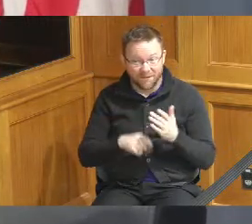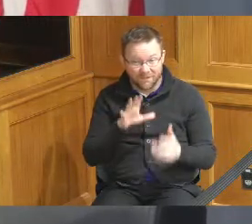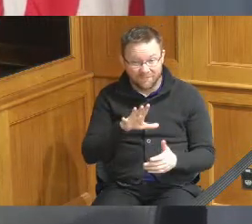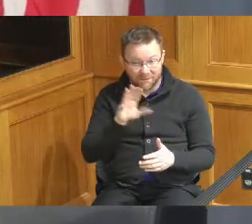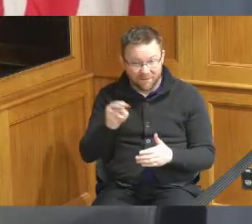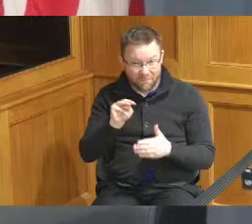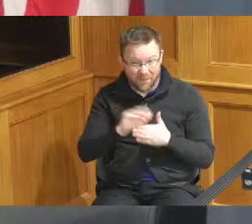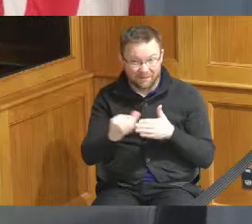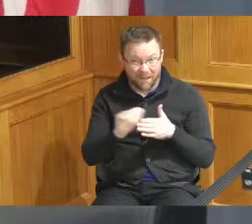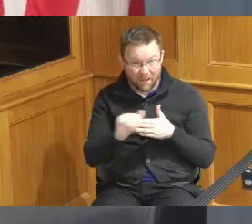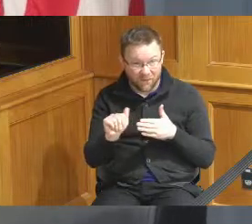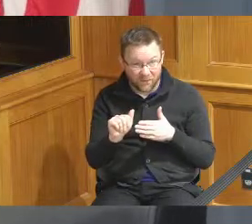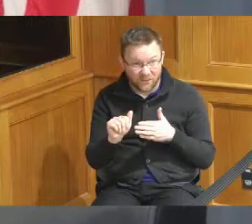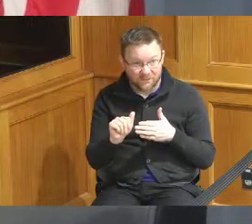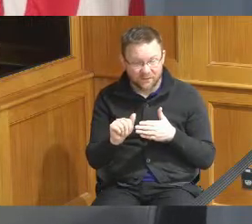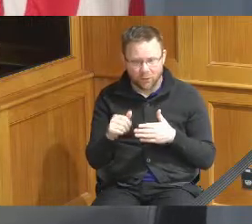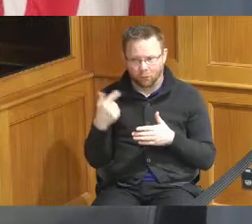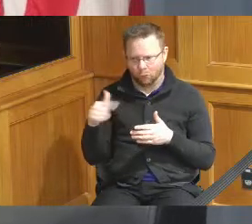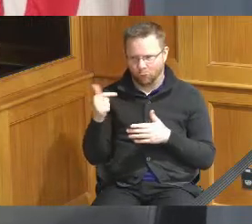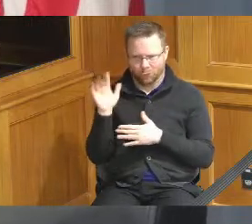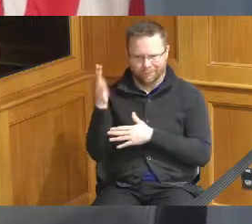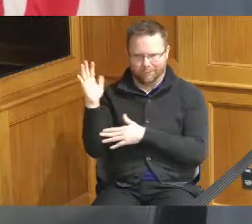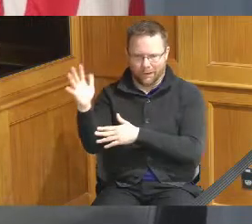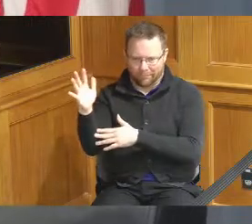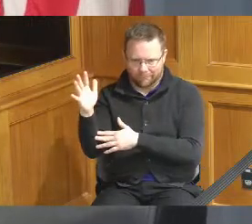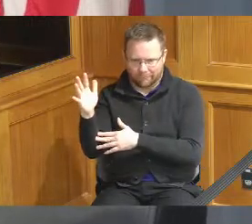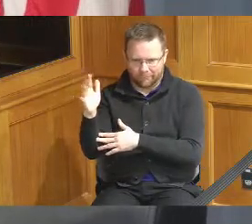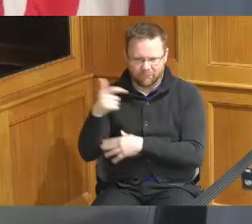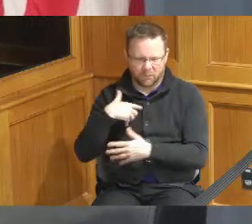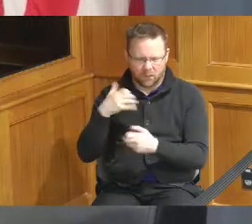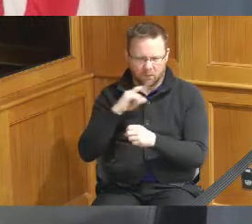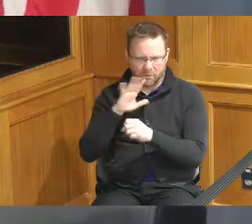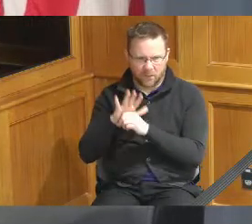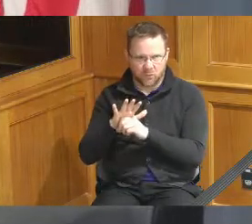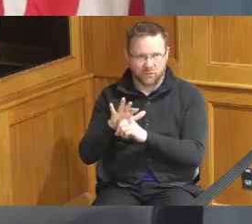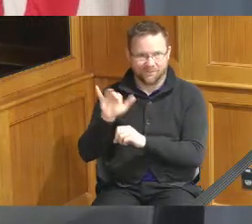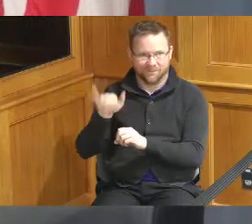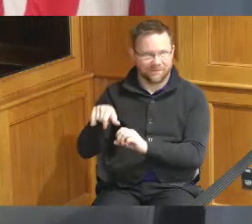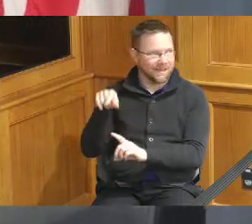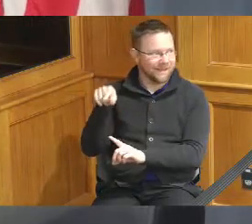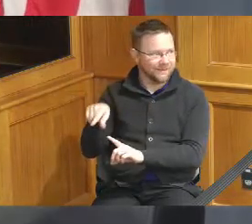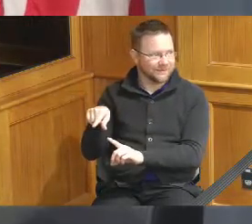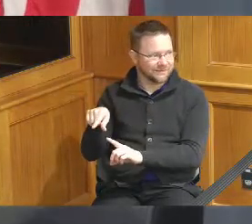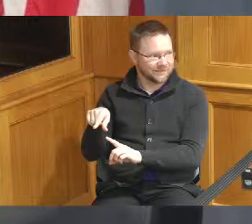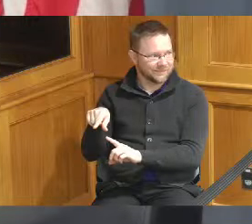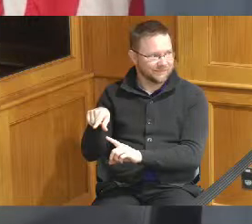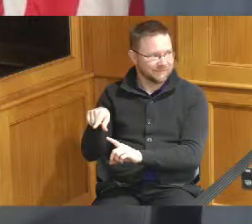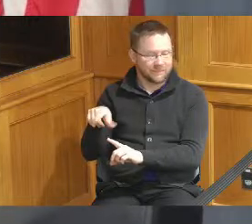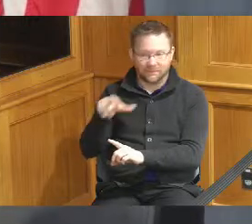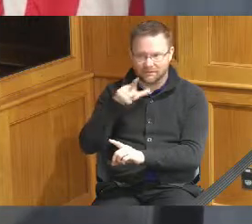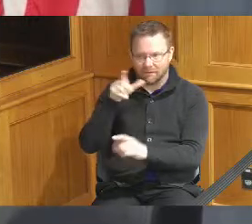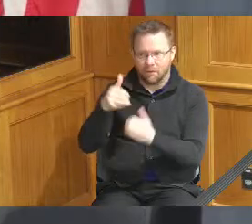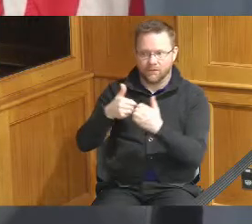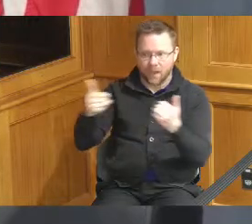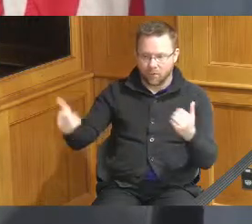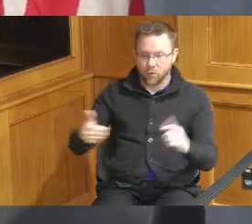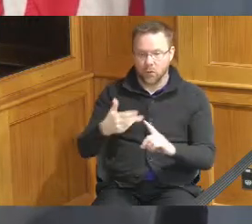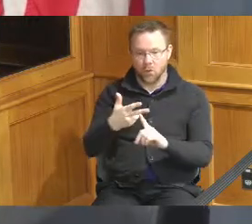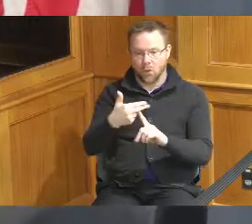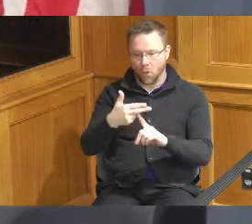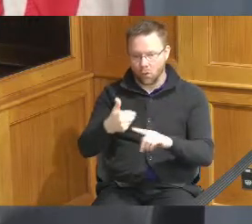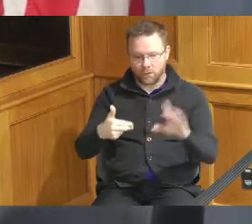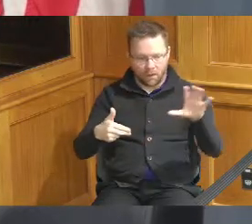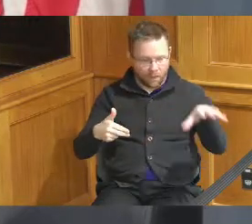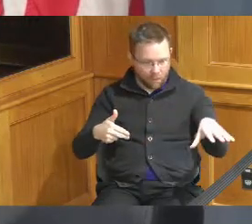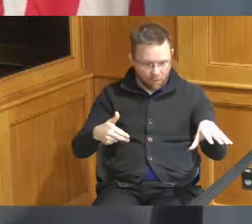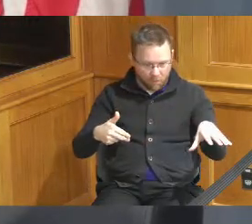$55 million and has green space. I just want to make sure that that's somehow, that's not separate. So we have the hotel sitting out